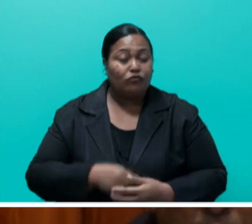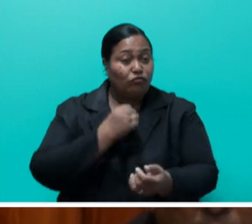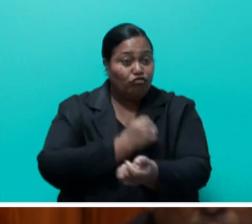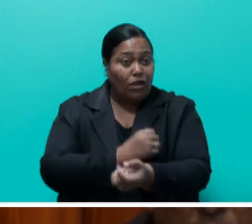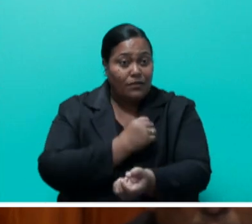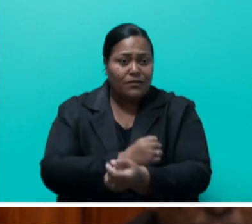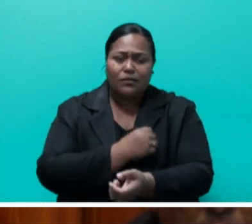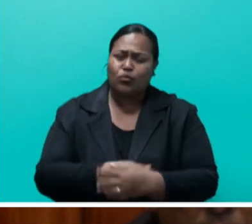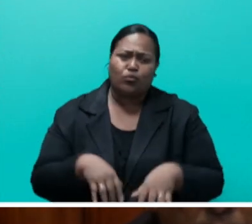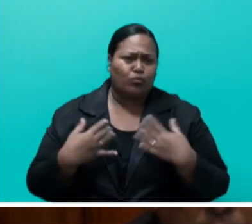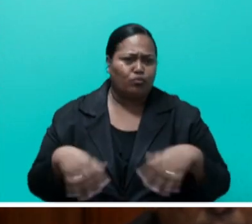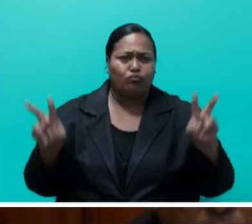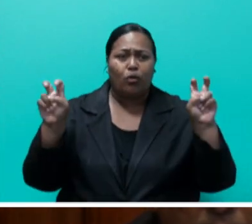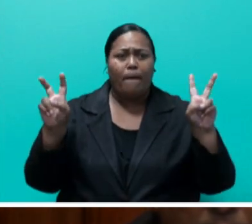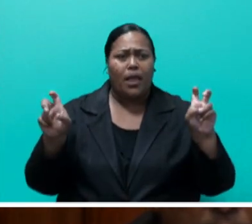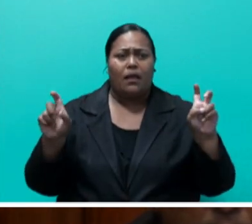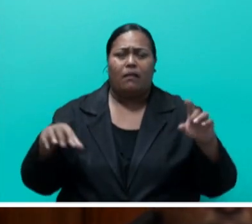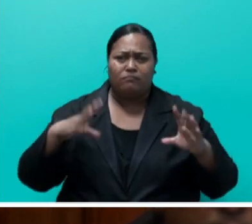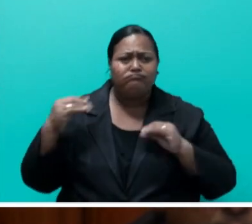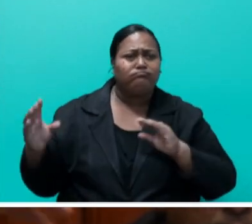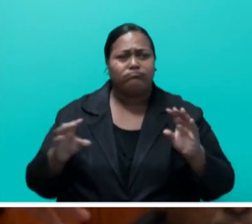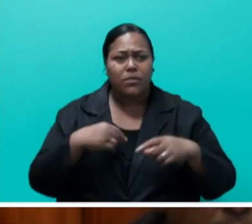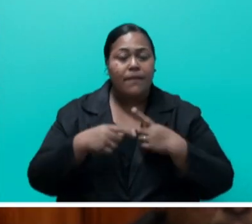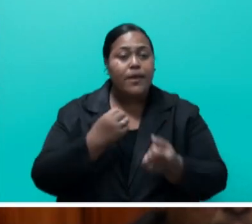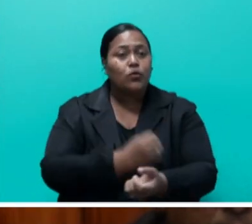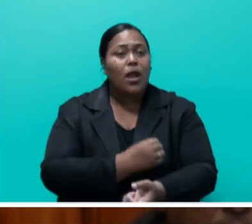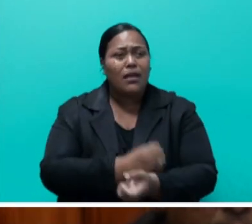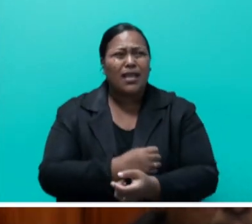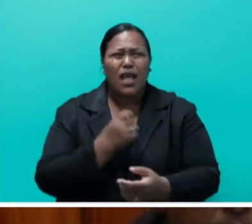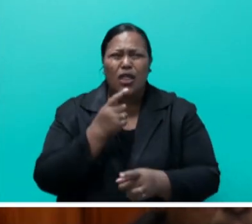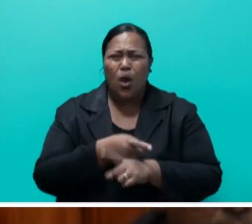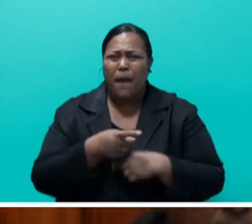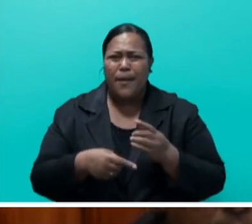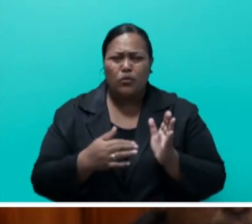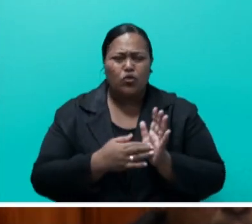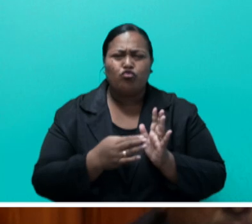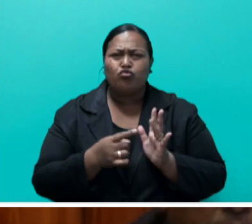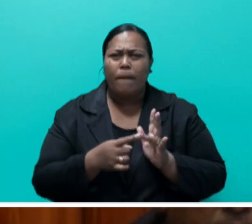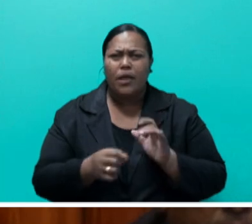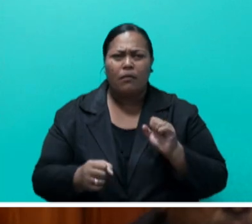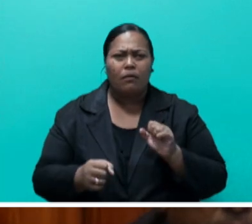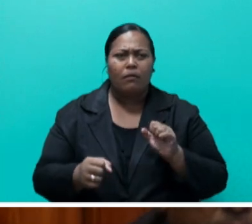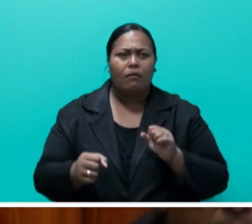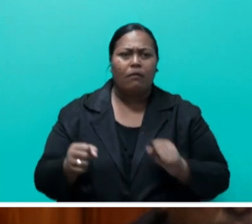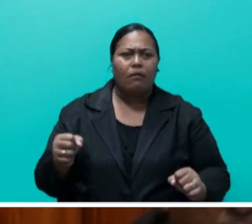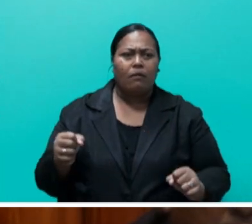in Fiji. You know, we are saying, talking about the zombie state and all the mess created by